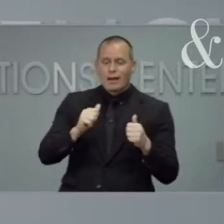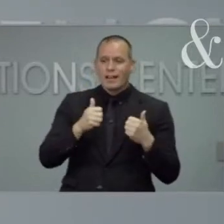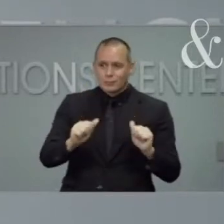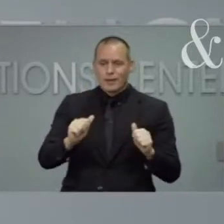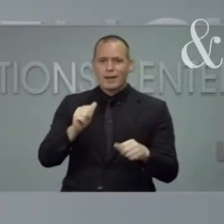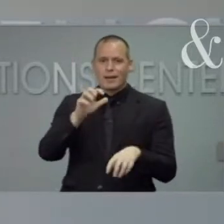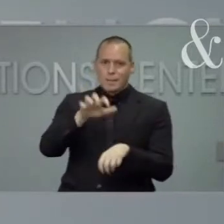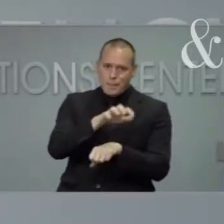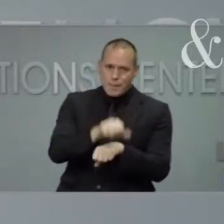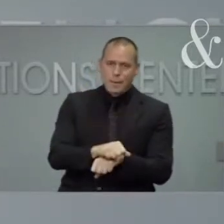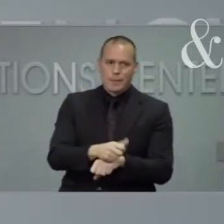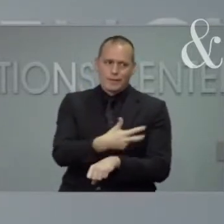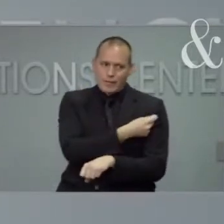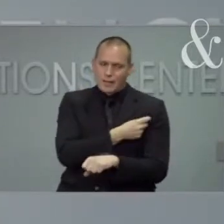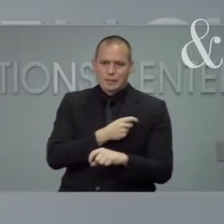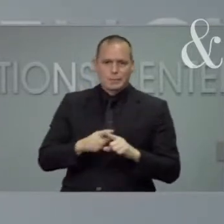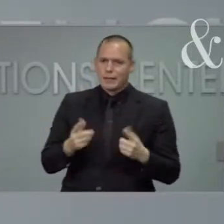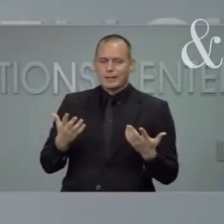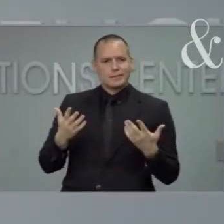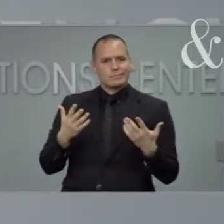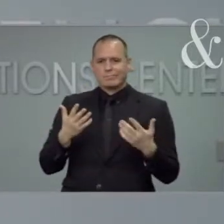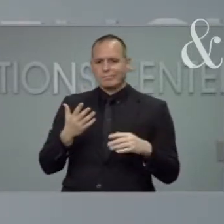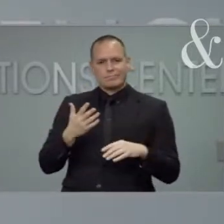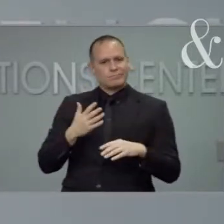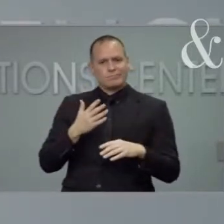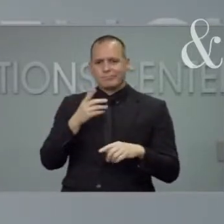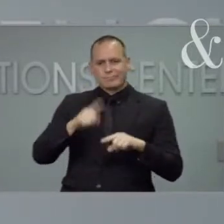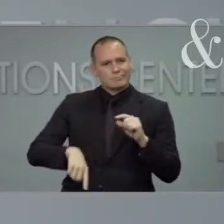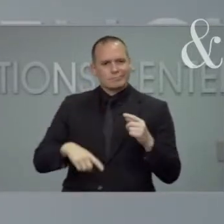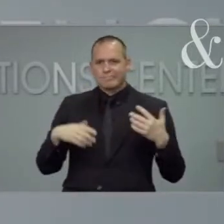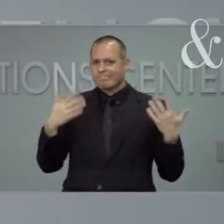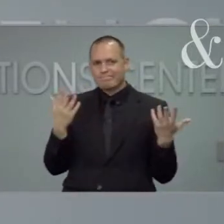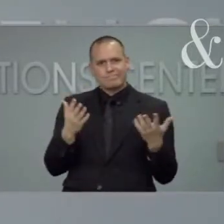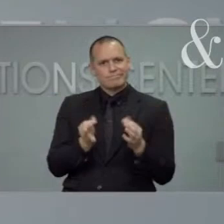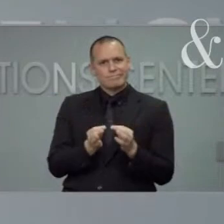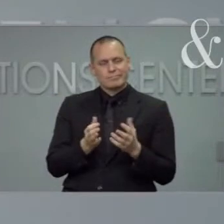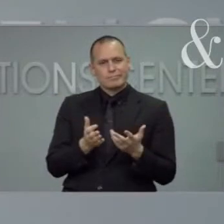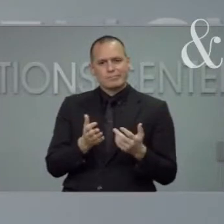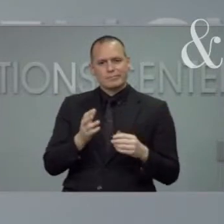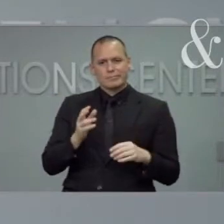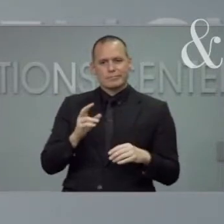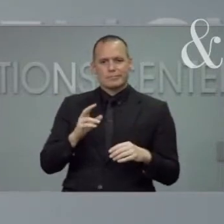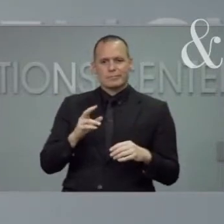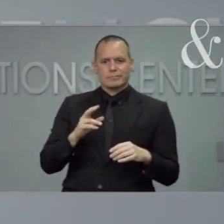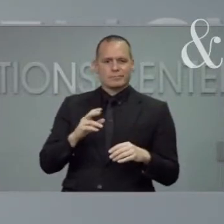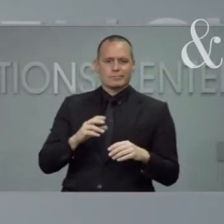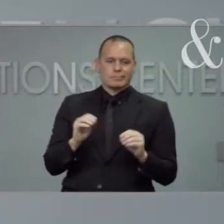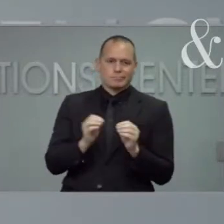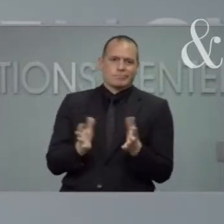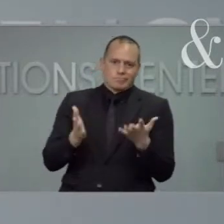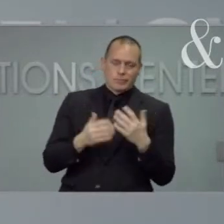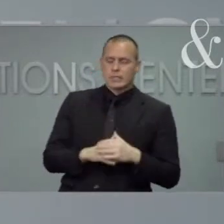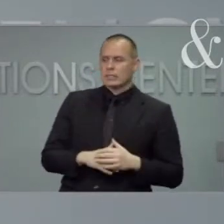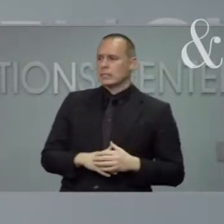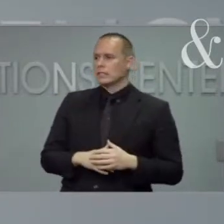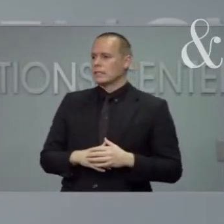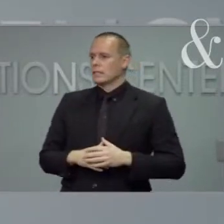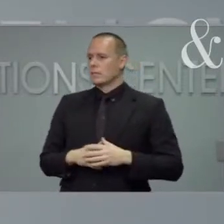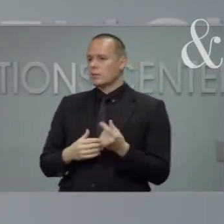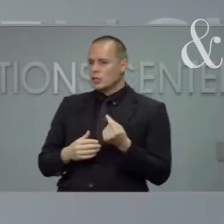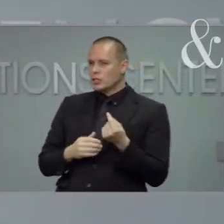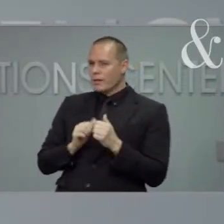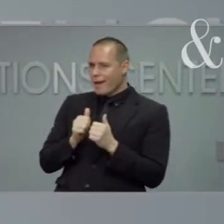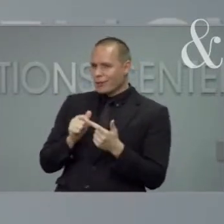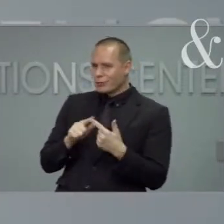appointment. What's the plan for reaching those folks? Sure. Thanks, Rose. We know that there are hard to reach populations,